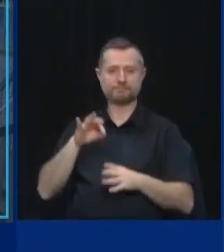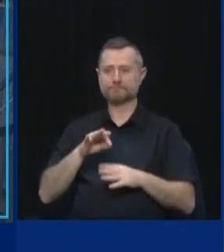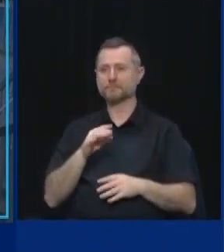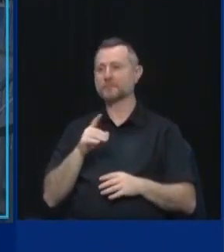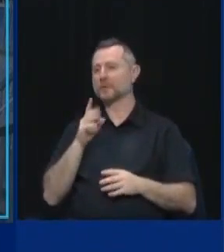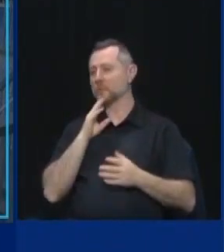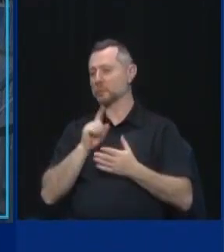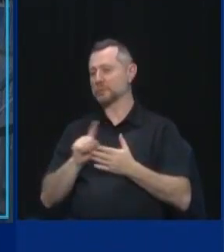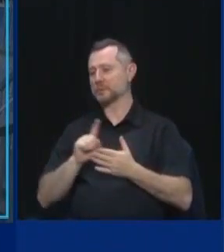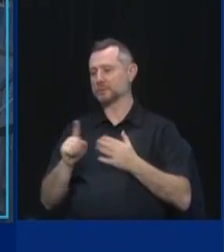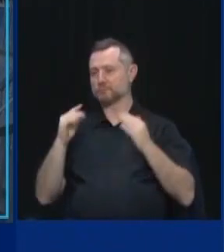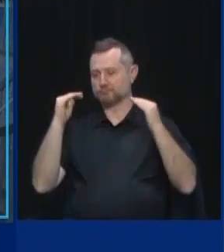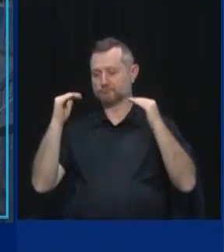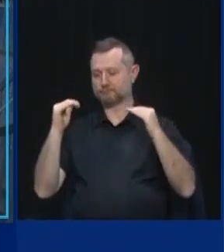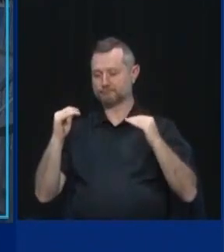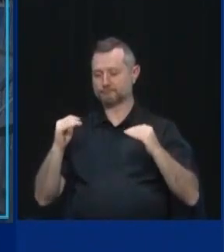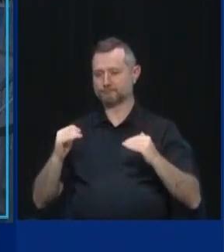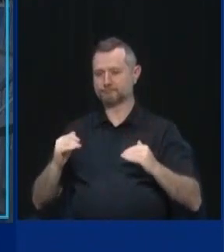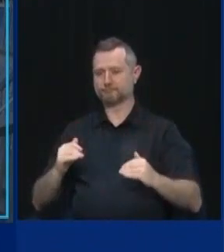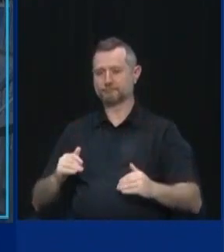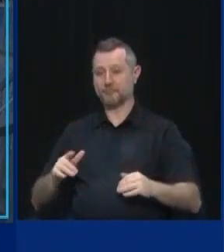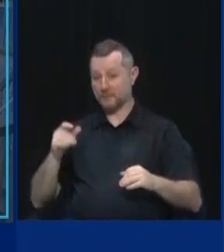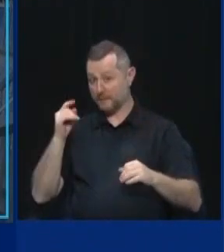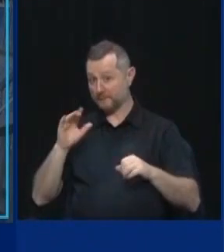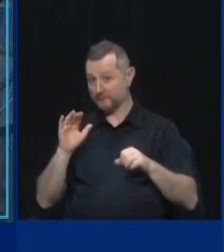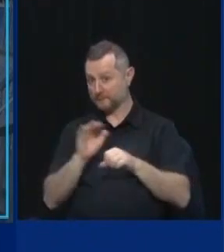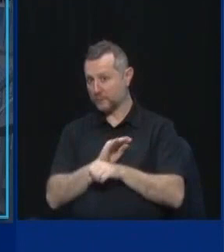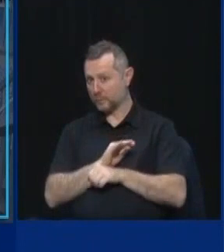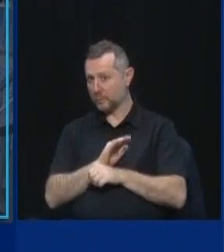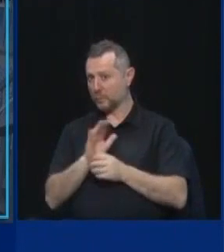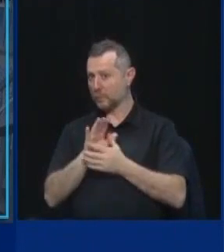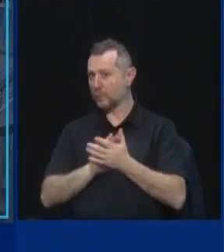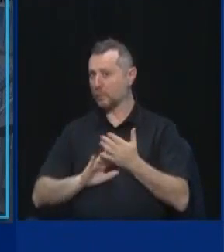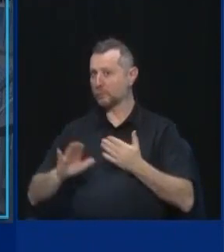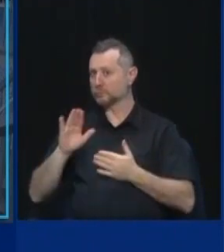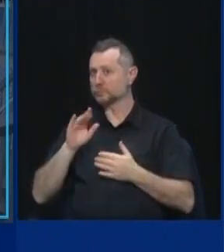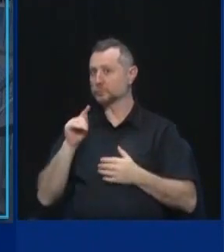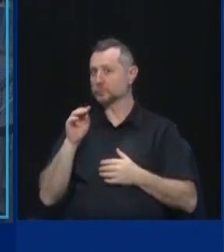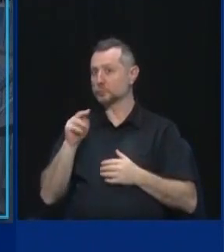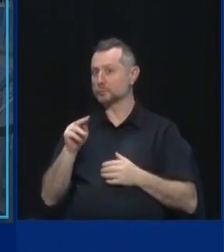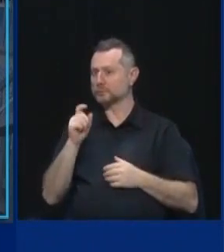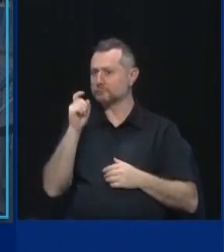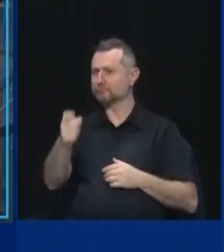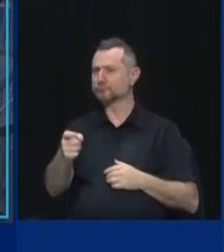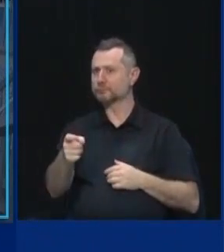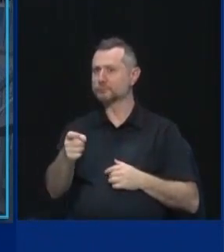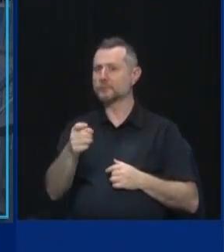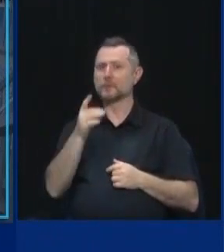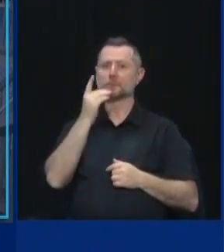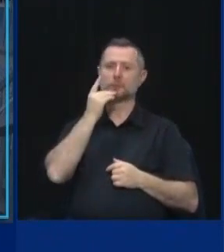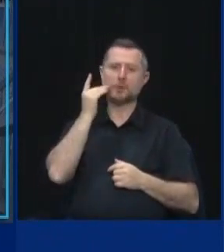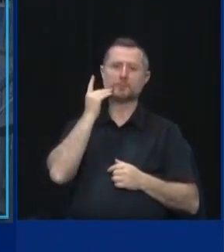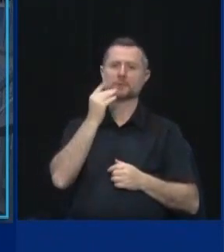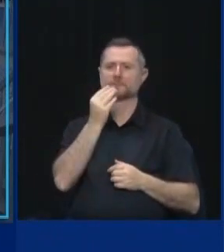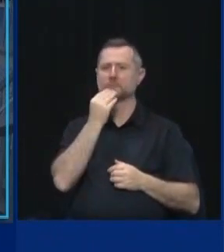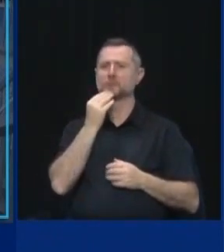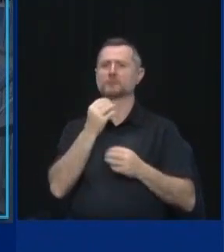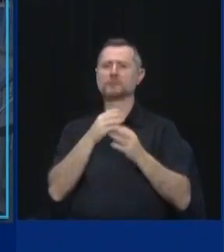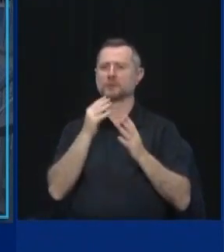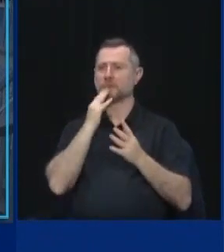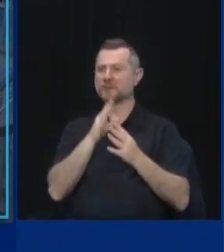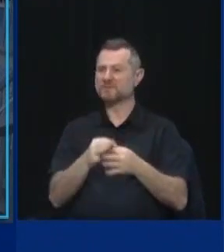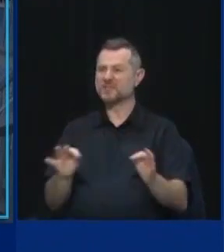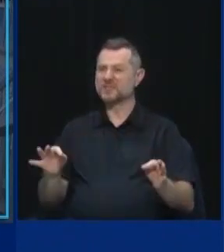basis full tuition, room, and board scholarships to any